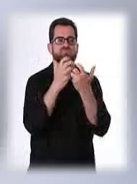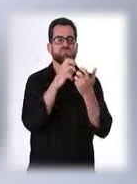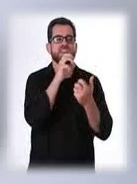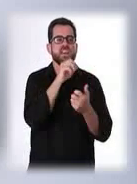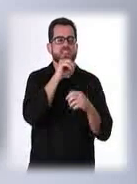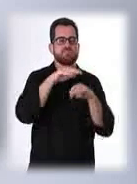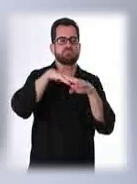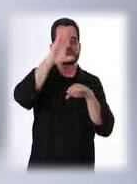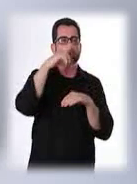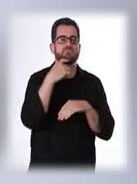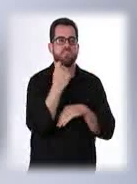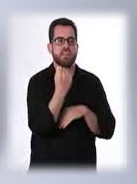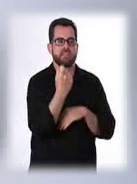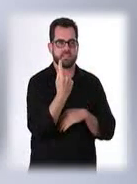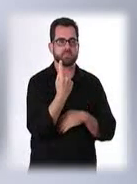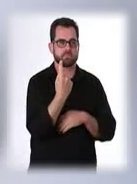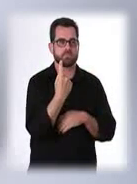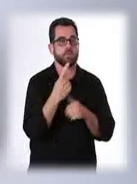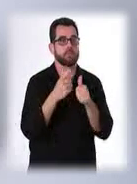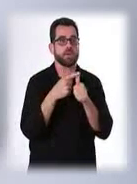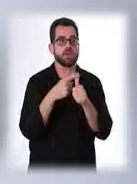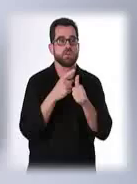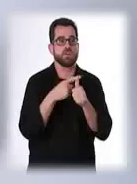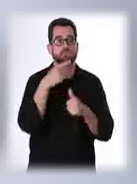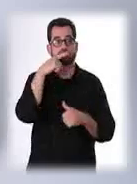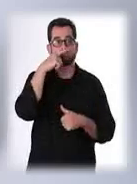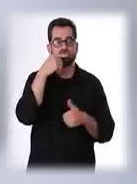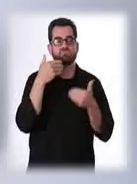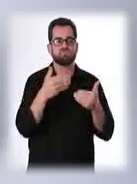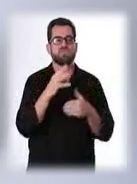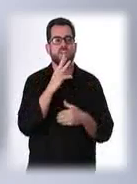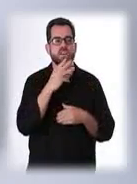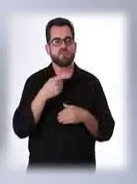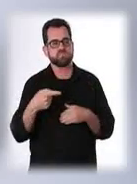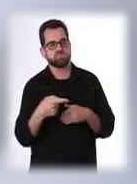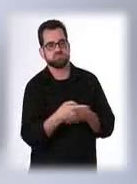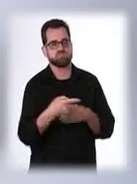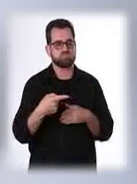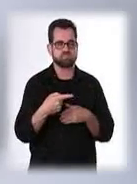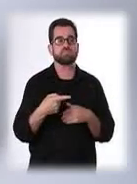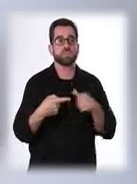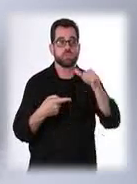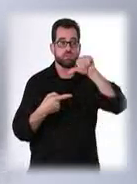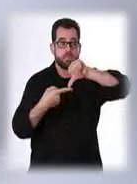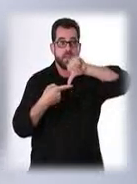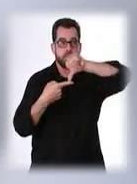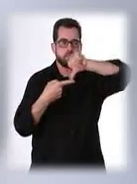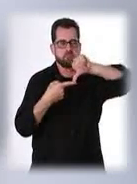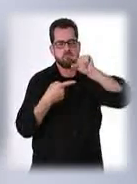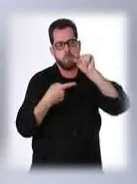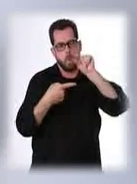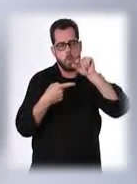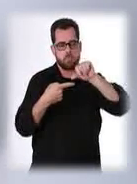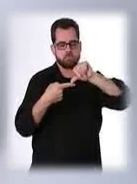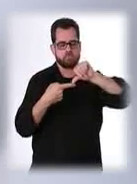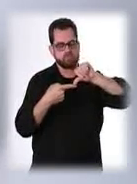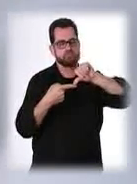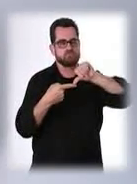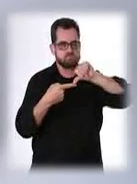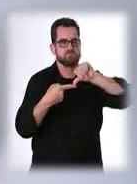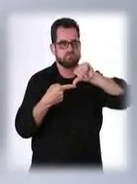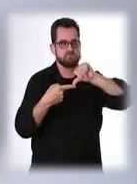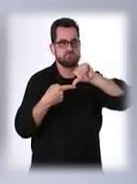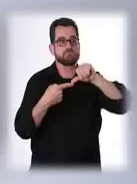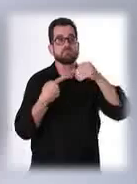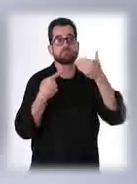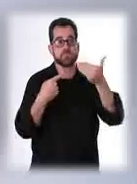older. Firstly, prepare the toothbrush by getting it wet and putting a pea-sized amount of toothpaste on the bristles.